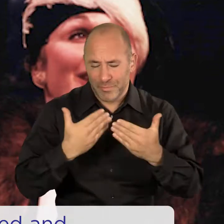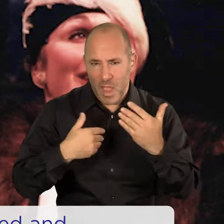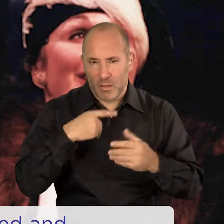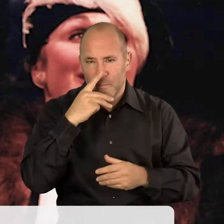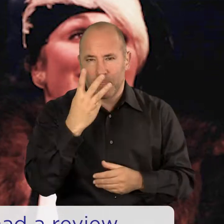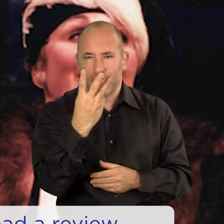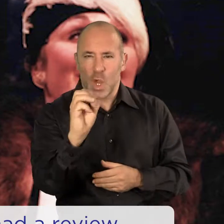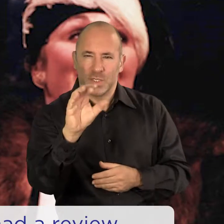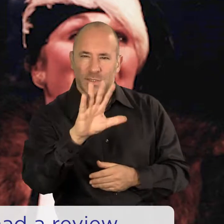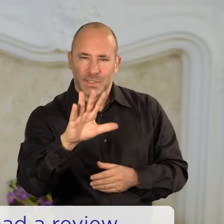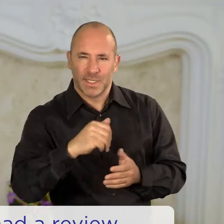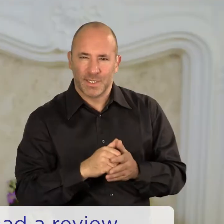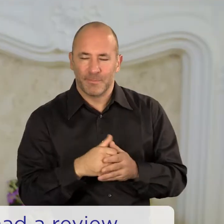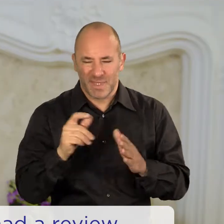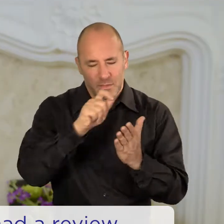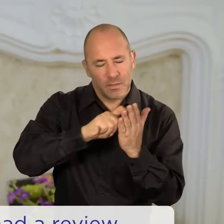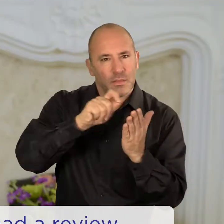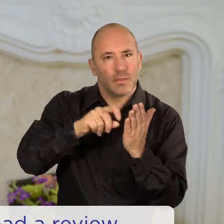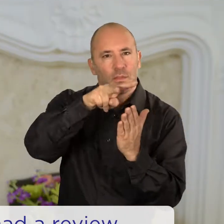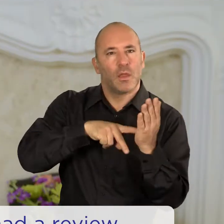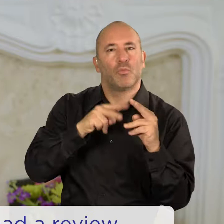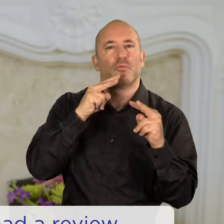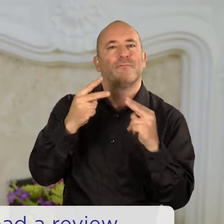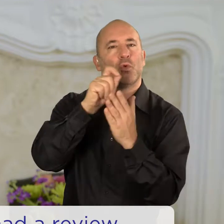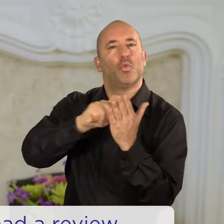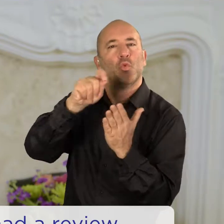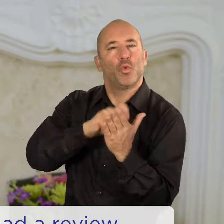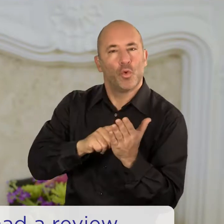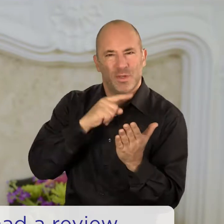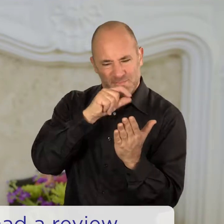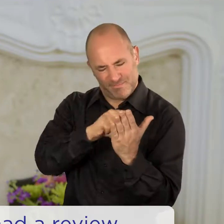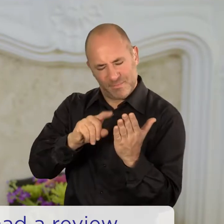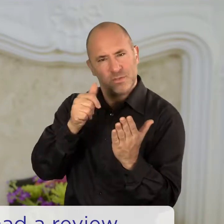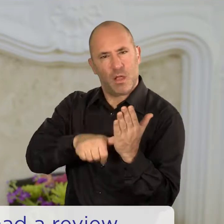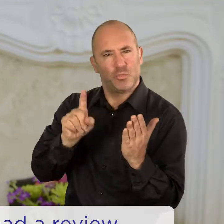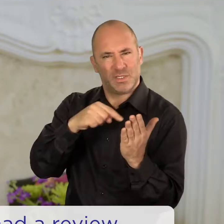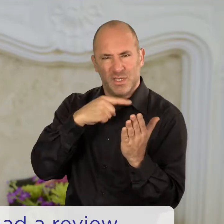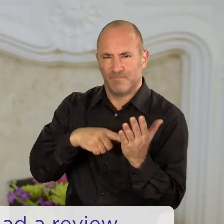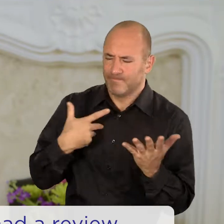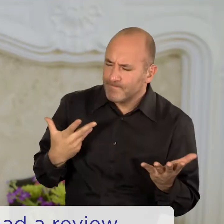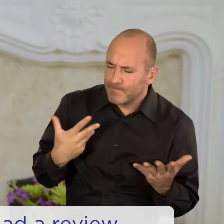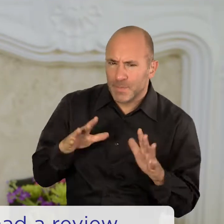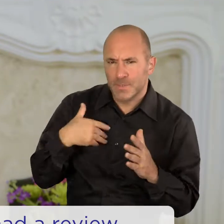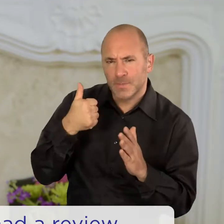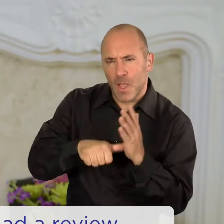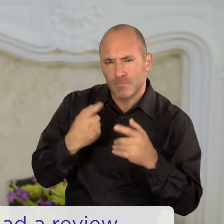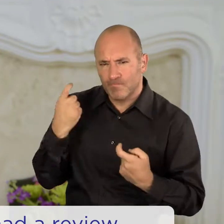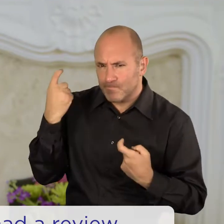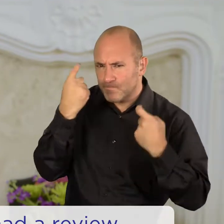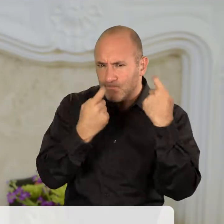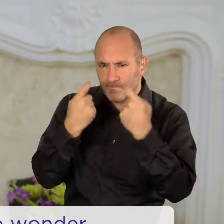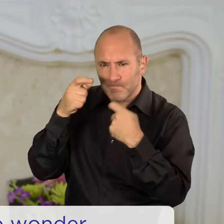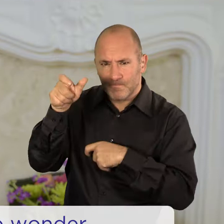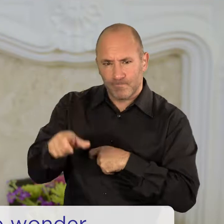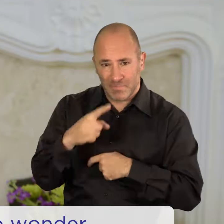really, really well. But then when I was 30, I had a review for an opera, and it said something